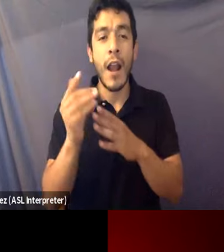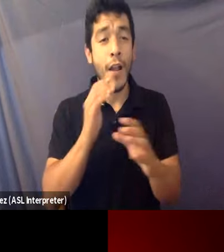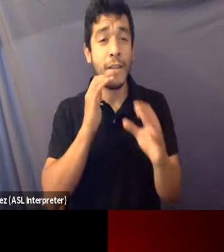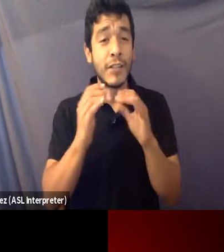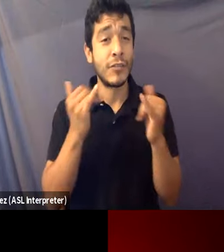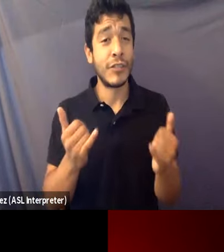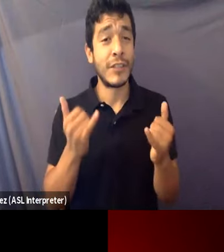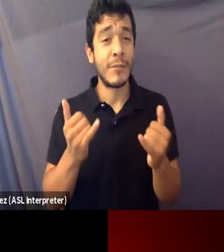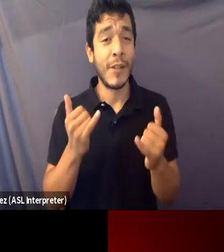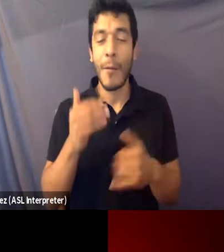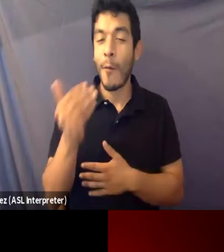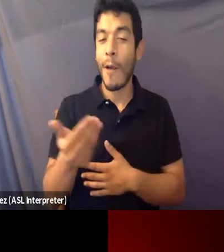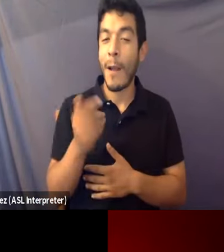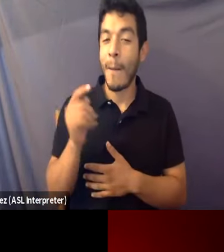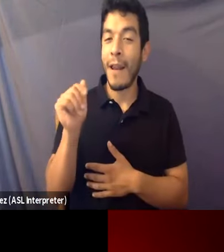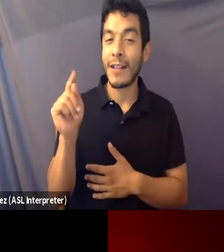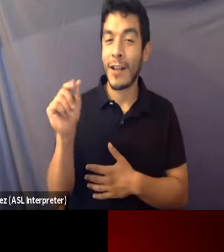Welcome, LaTosha.